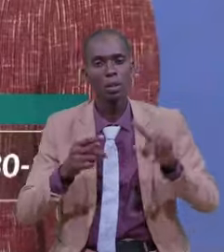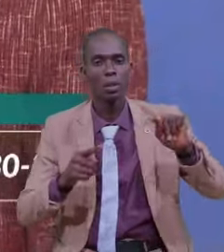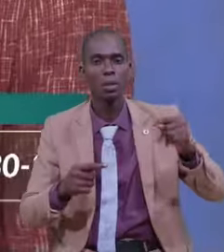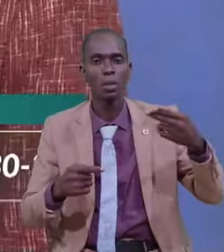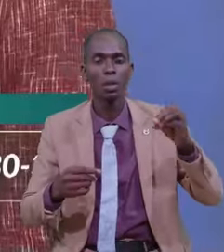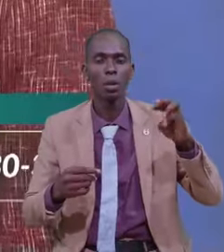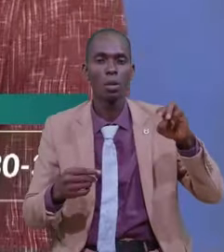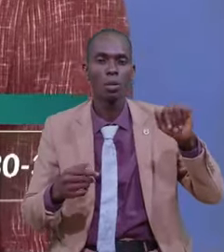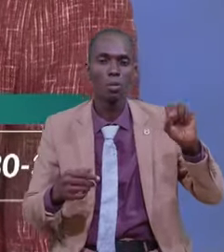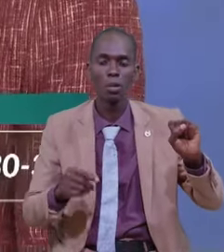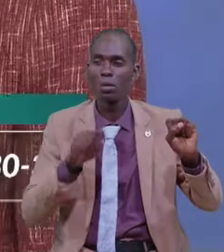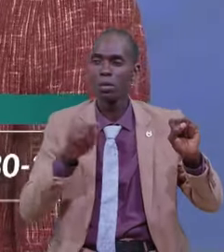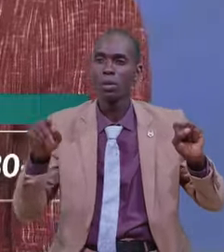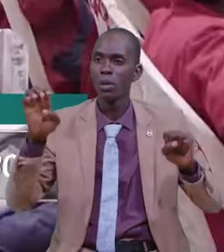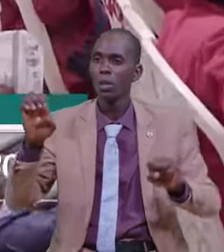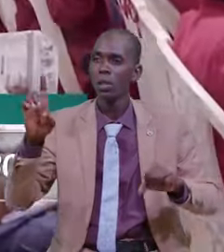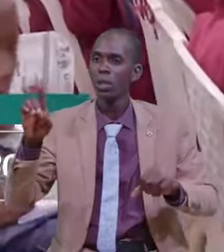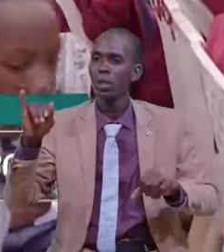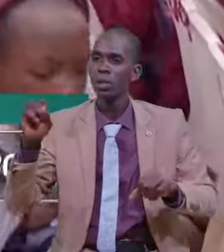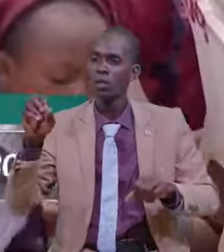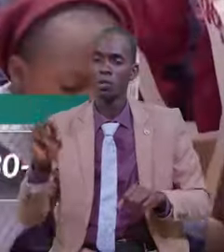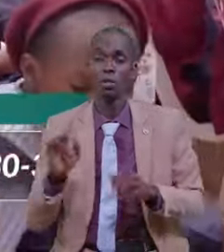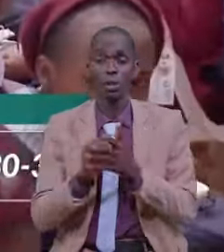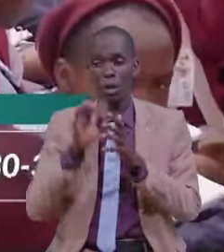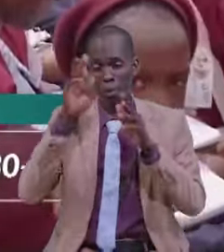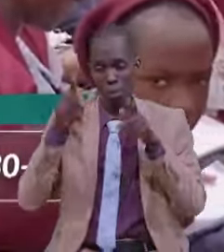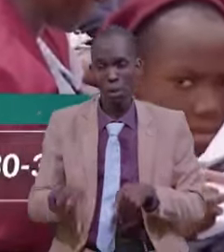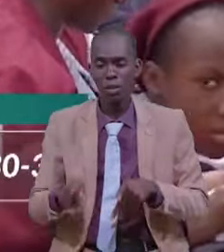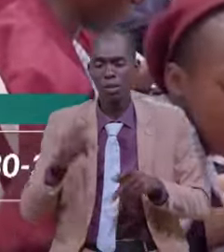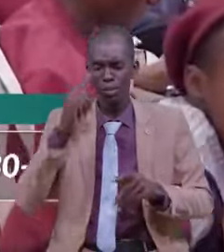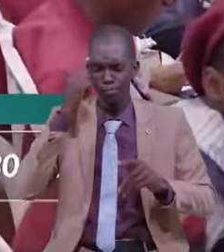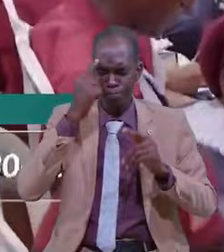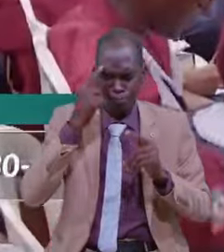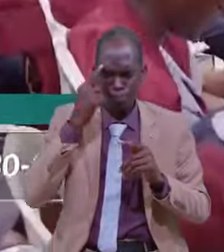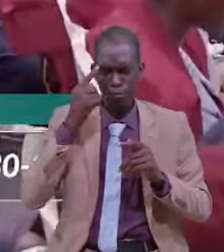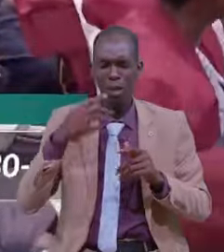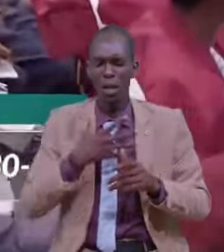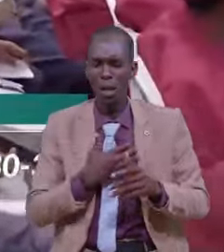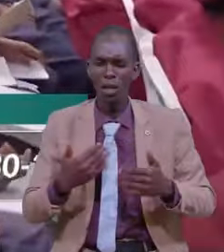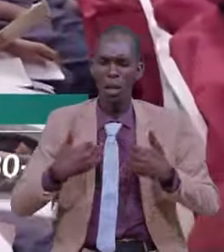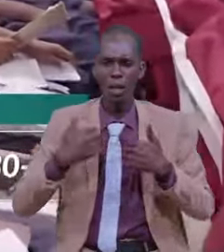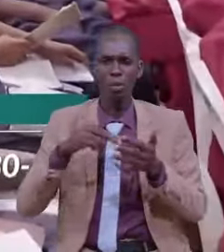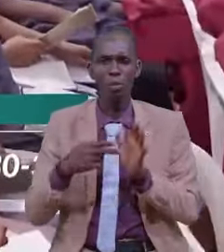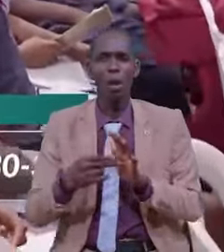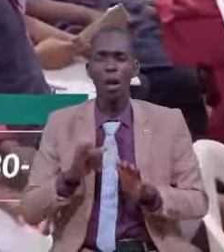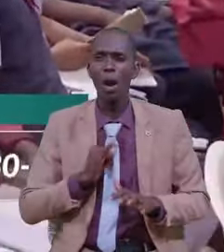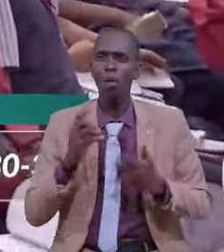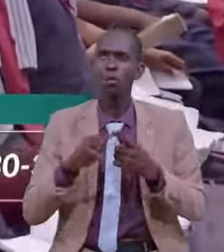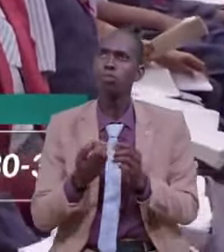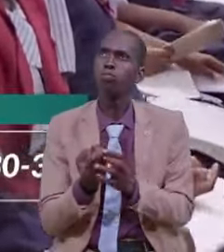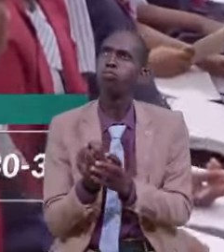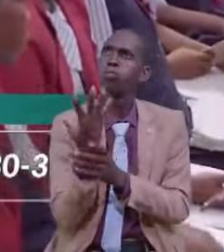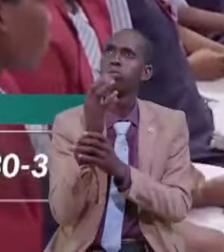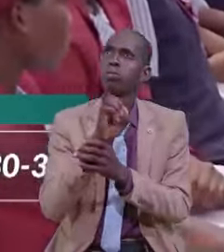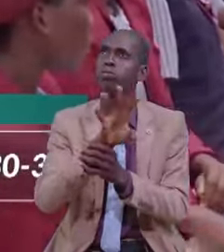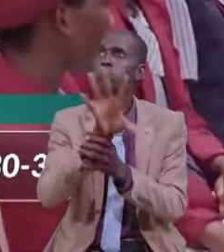purpose. That's what I want to have. I want to light up the world, because at that time